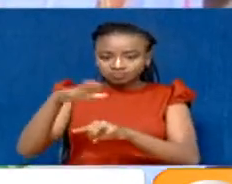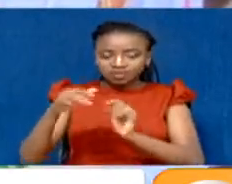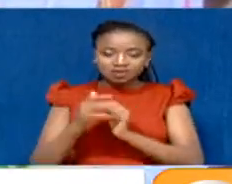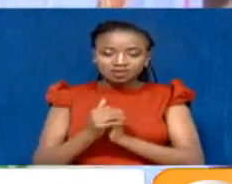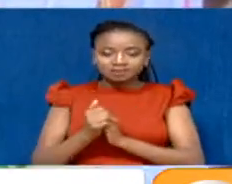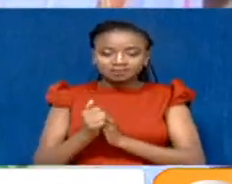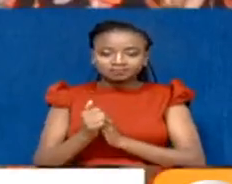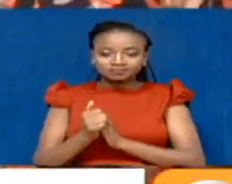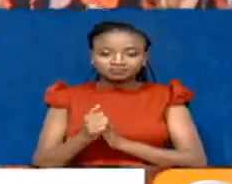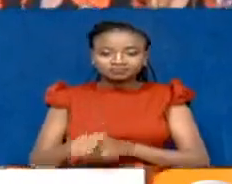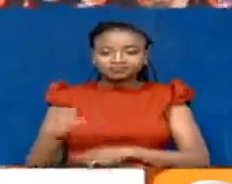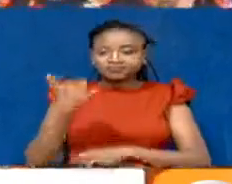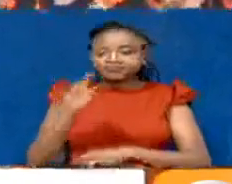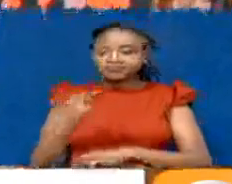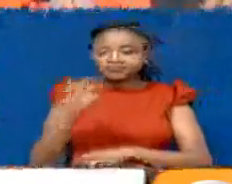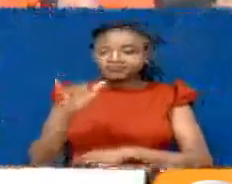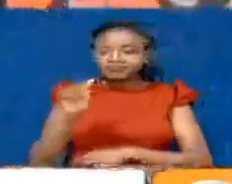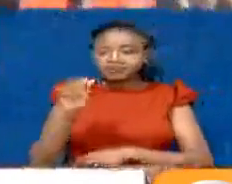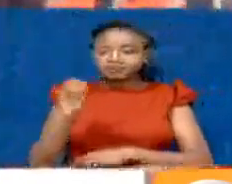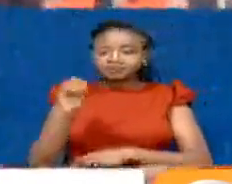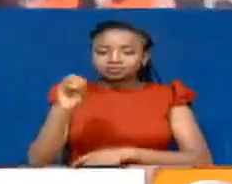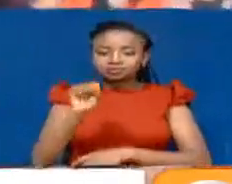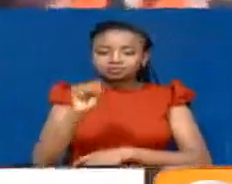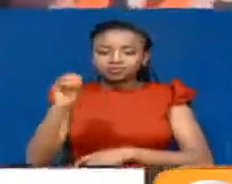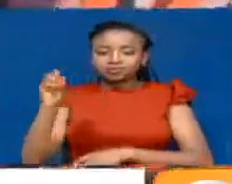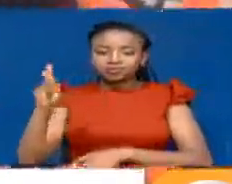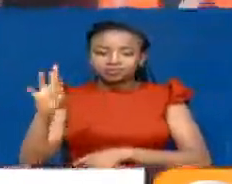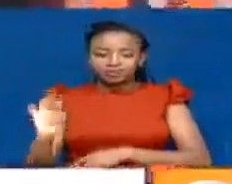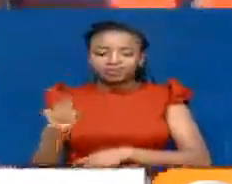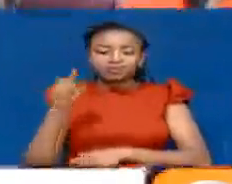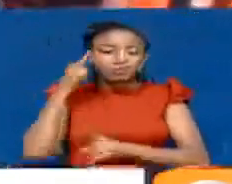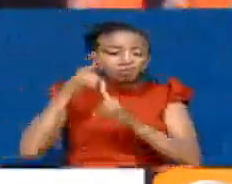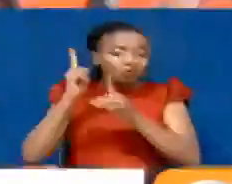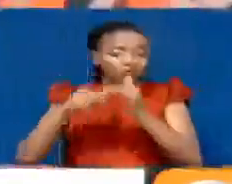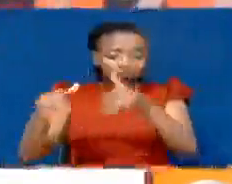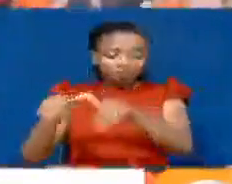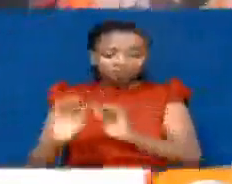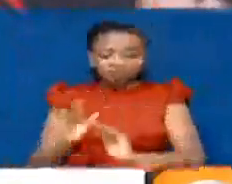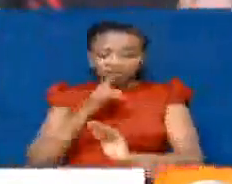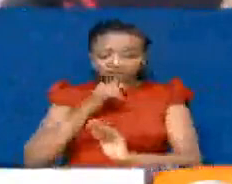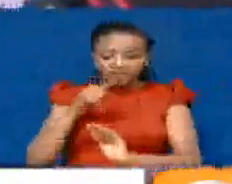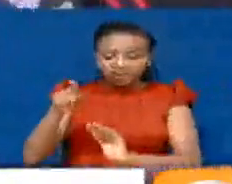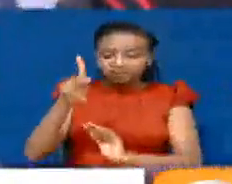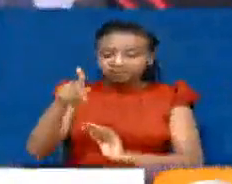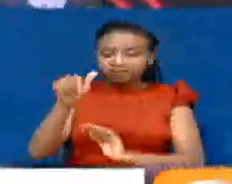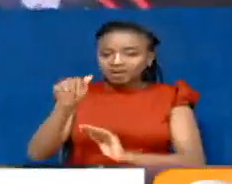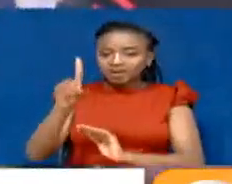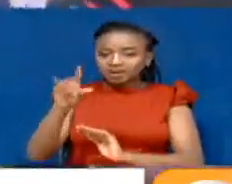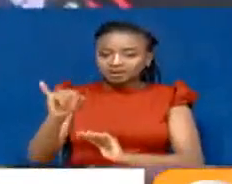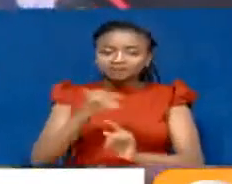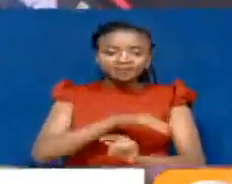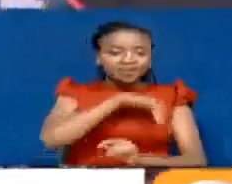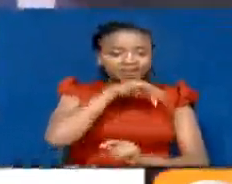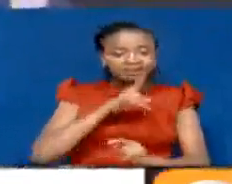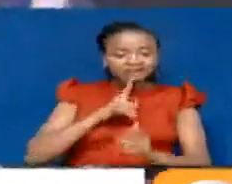Kasipul constituency, Homa Bay County, for the burial of Paddy Ahenda. Odinga eulogized Paddy